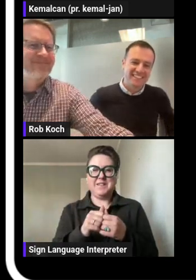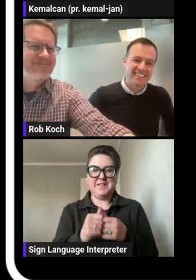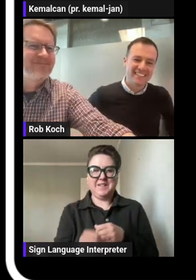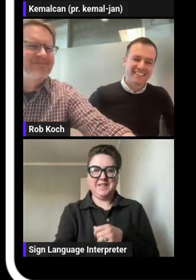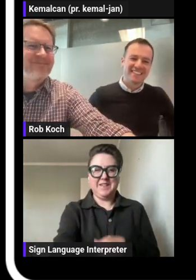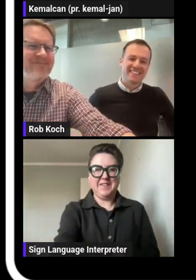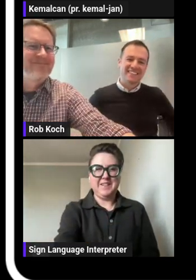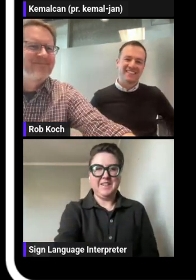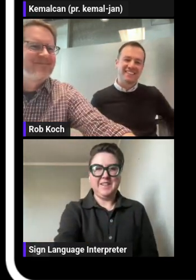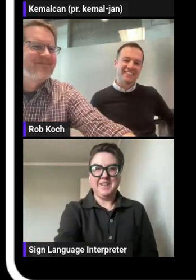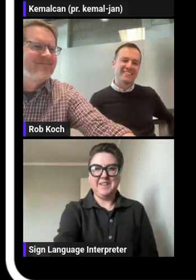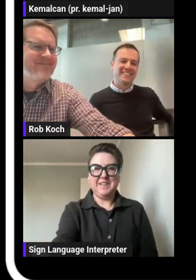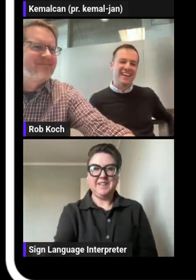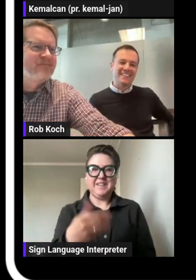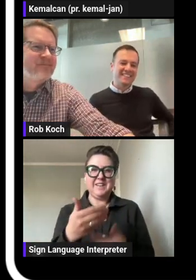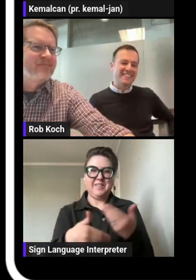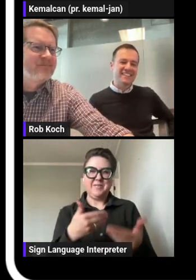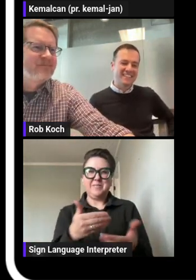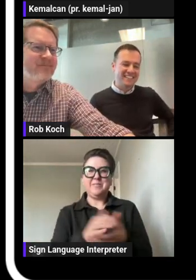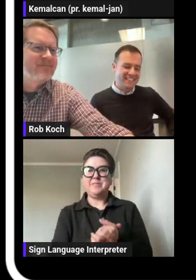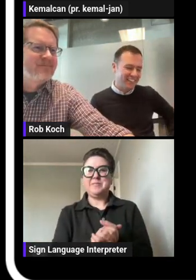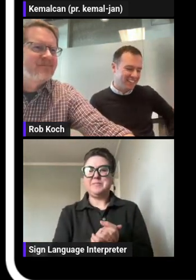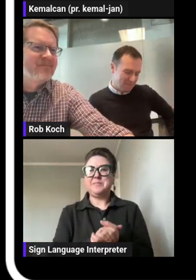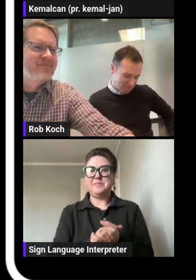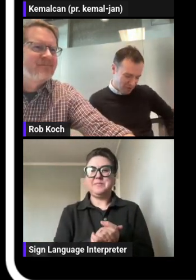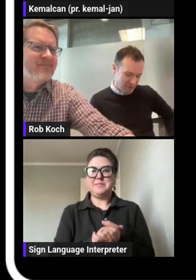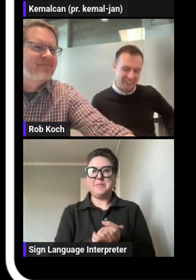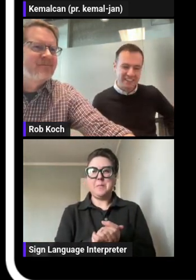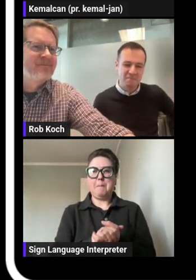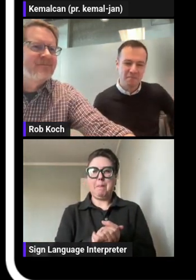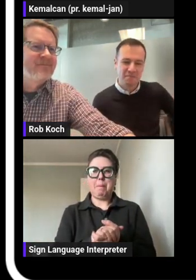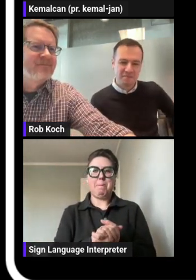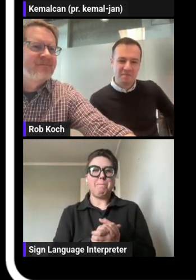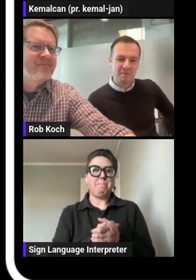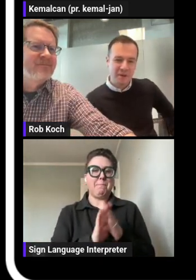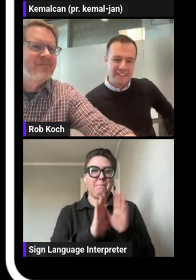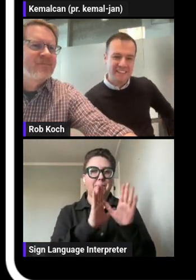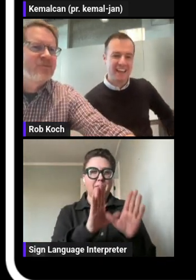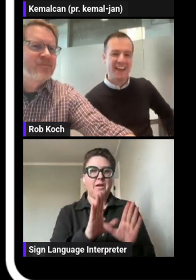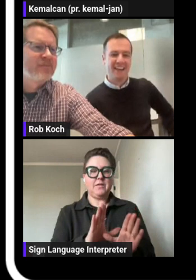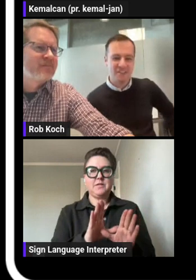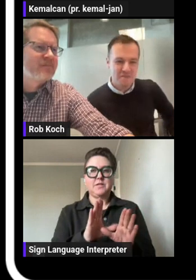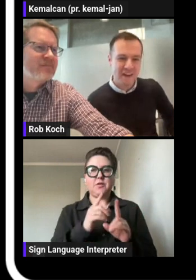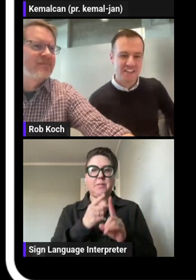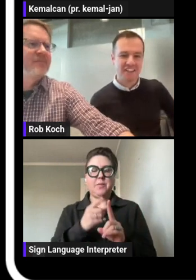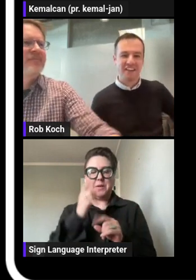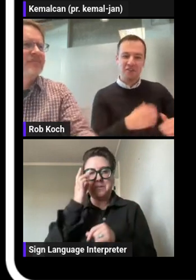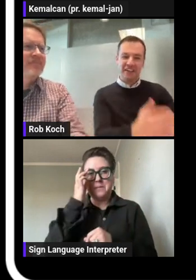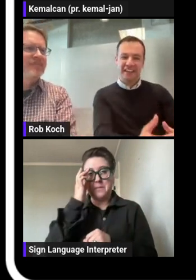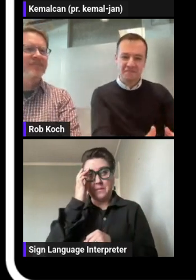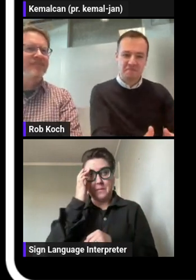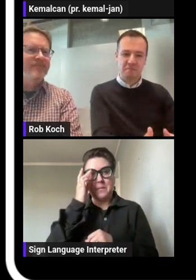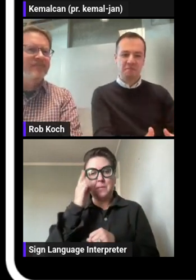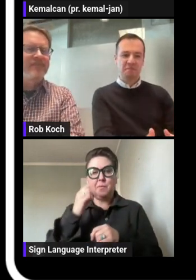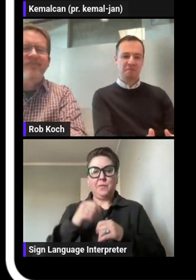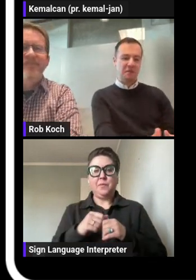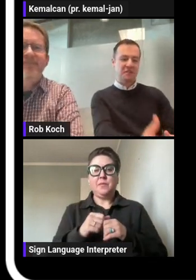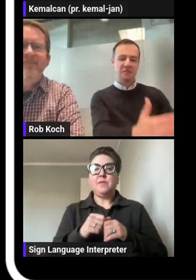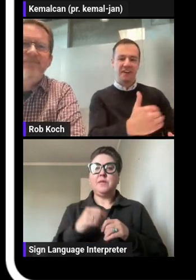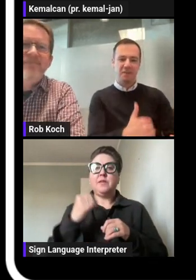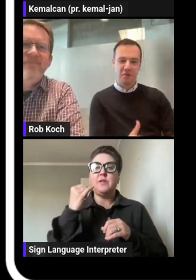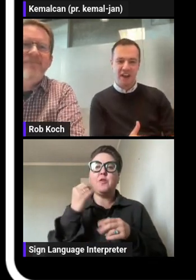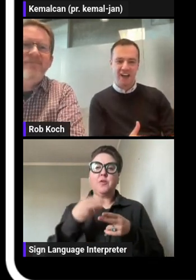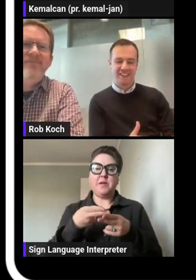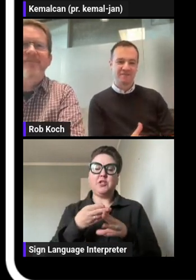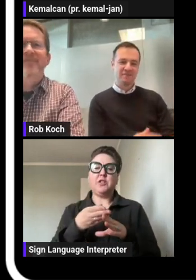Let you go at your pace here. Sorry. This is a great point. Yeah, you mentioned like looking at the